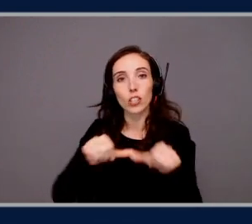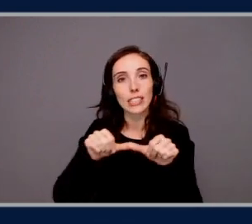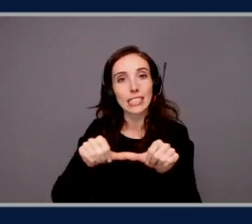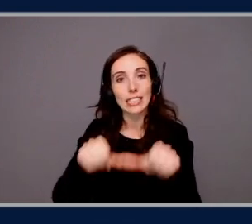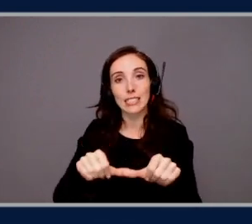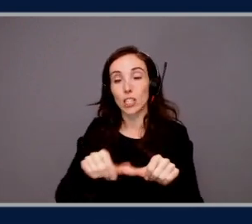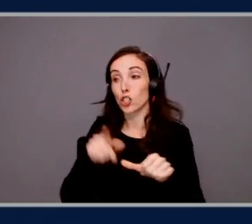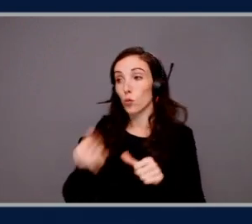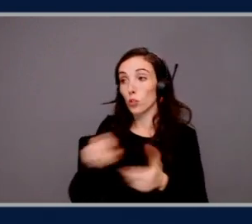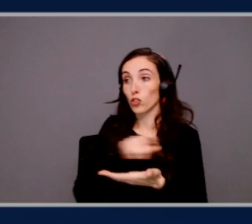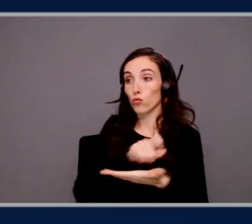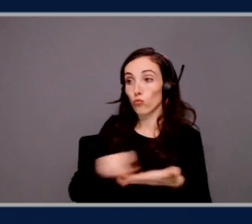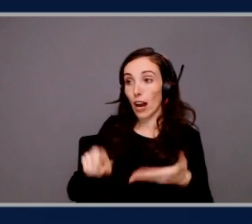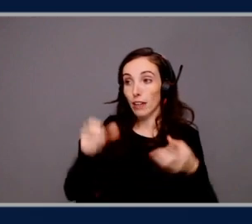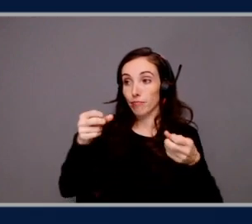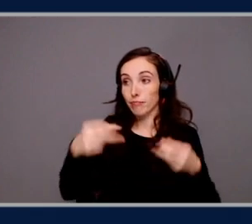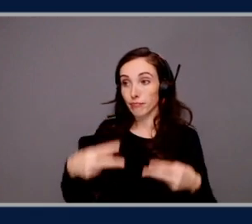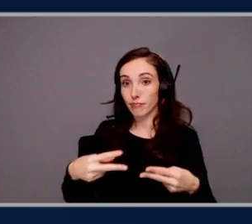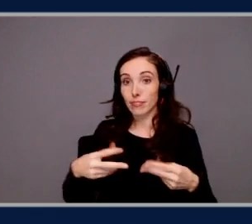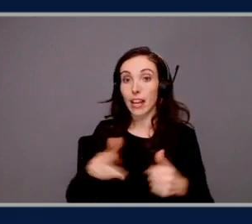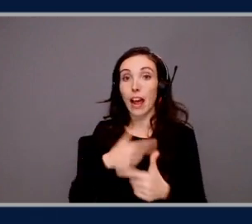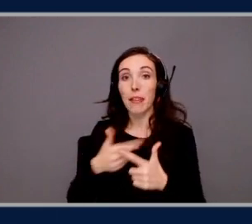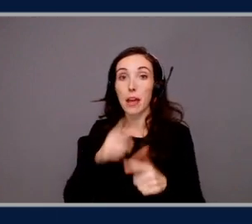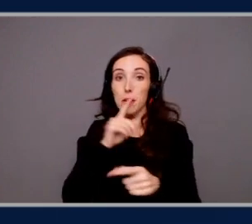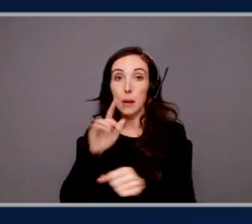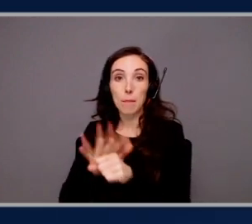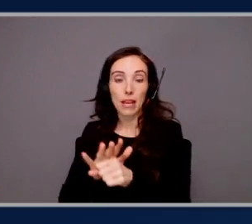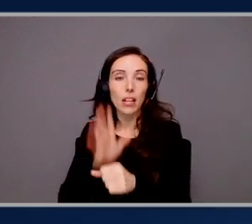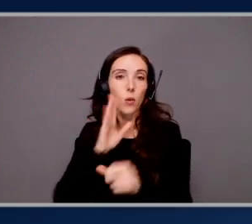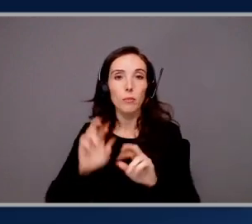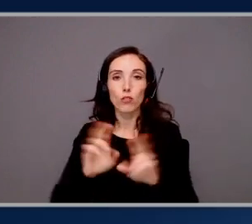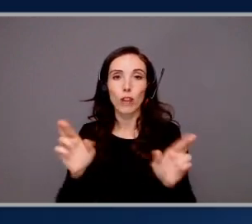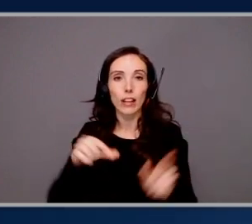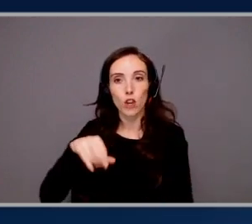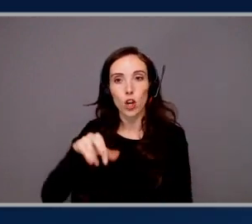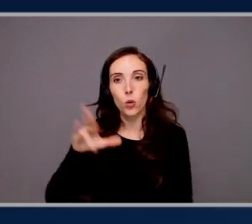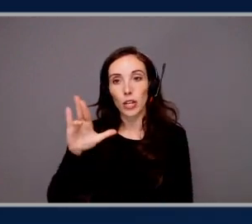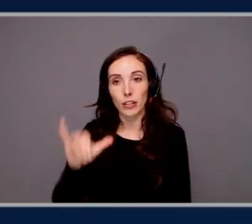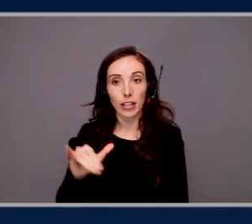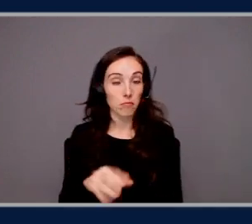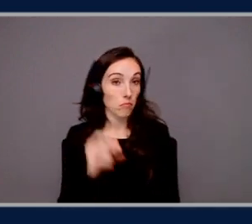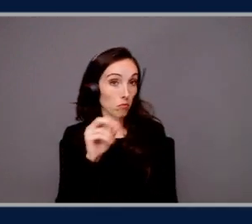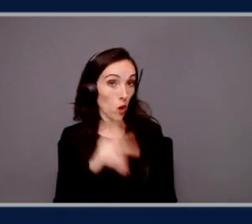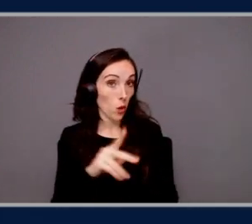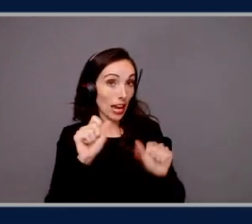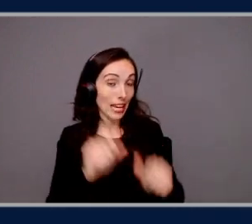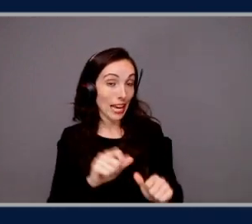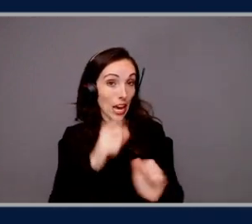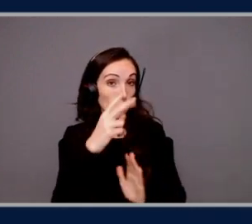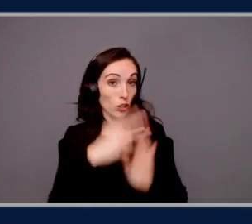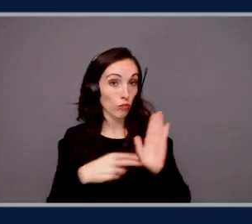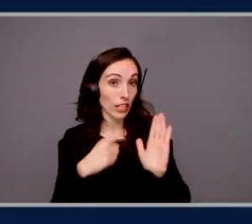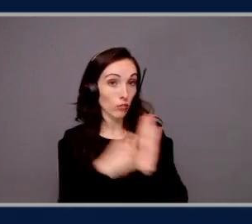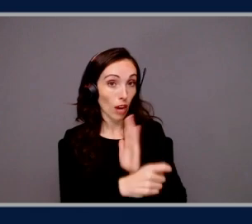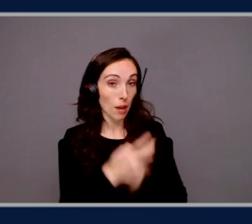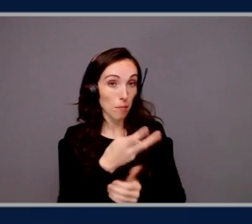write something, commit is complete, data is ready for query. And can we read and write between the two? Okay.